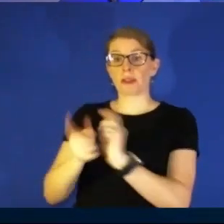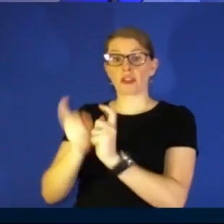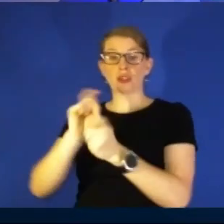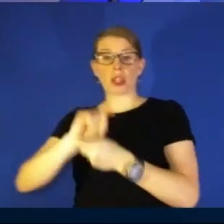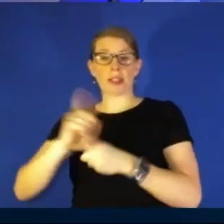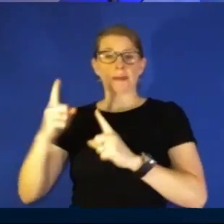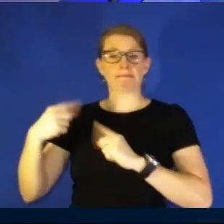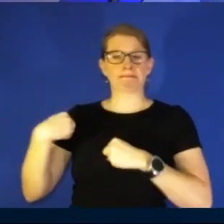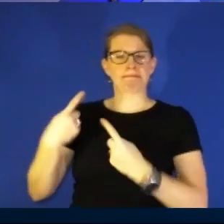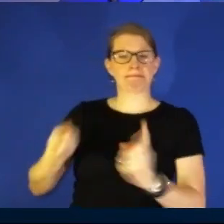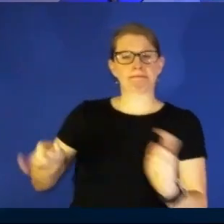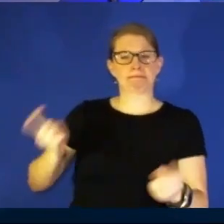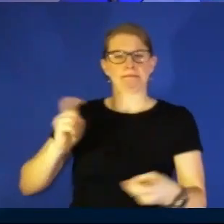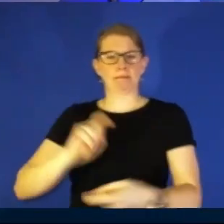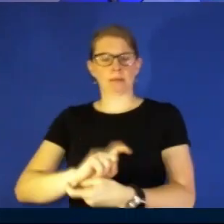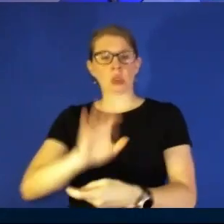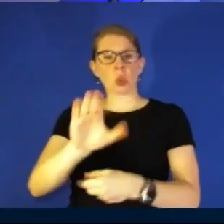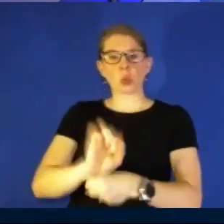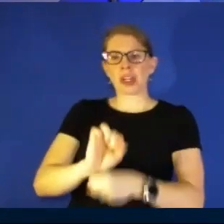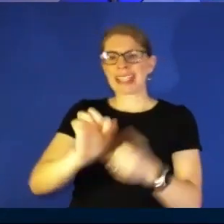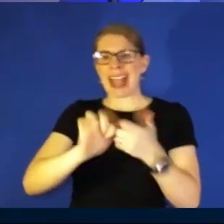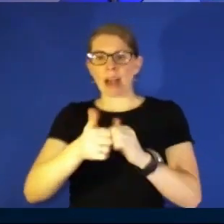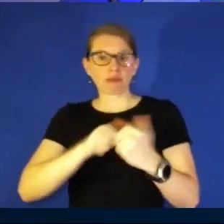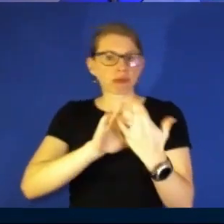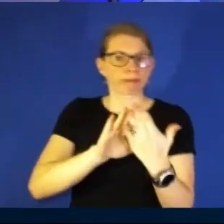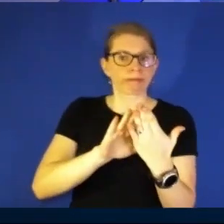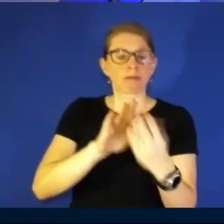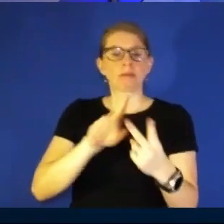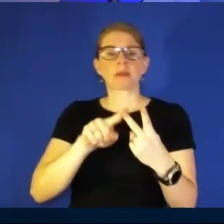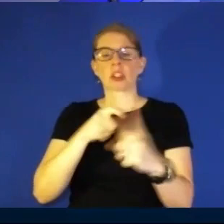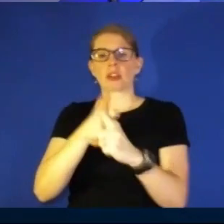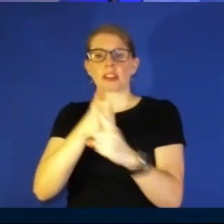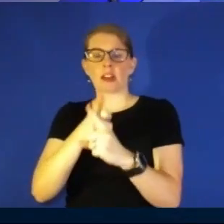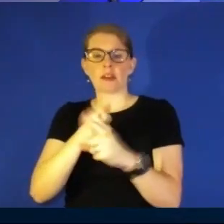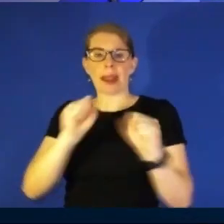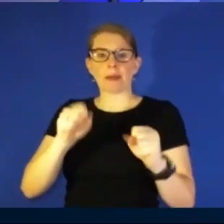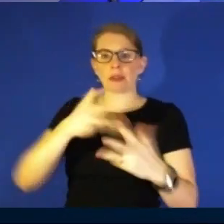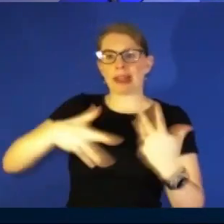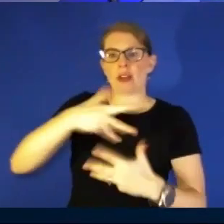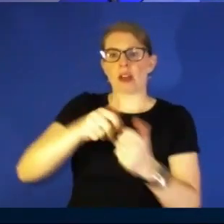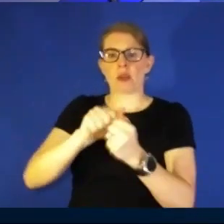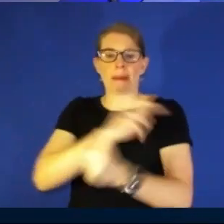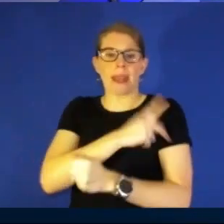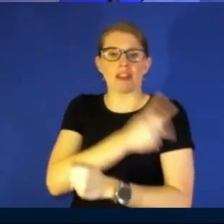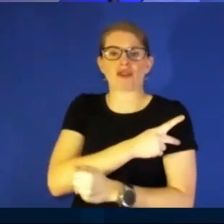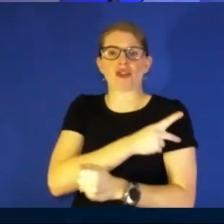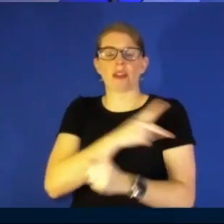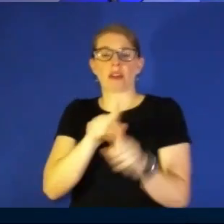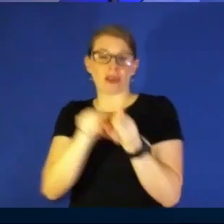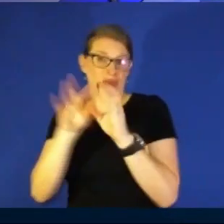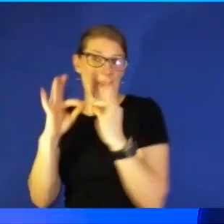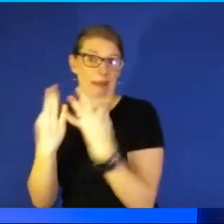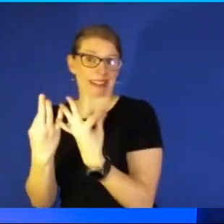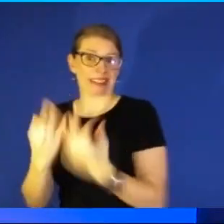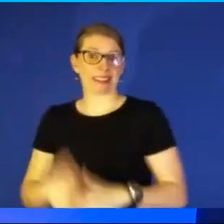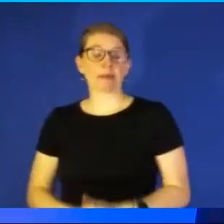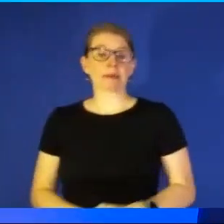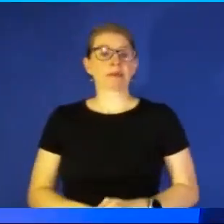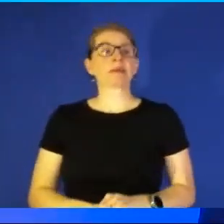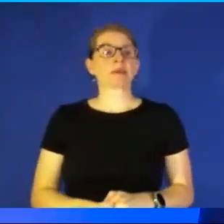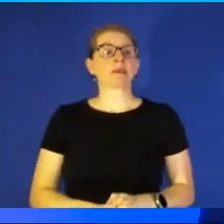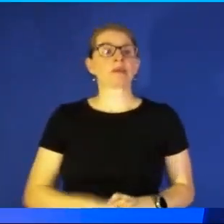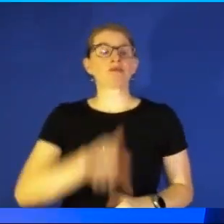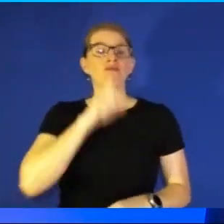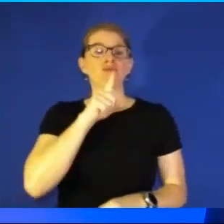how you do your work and how you are able to interact with your patients and families? Sure. I think